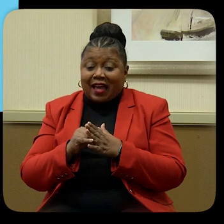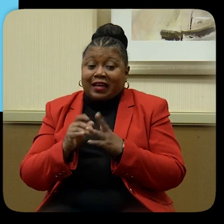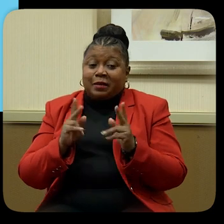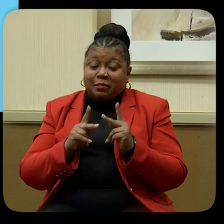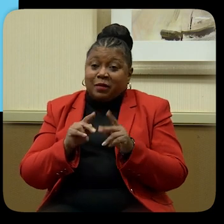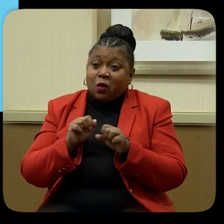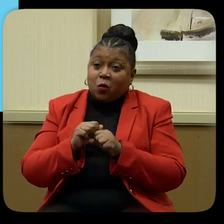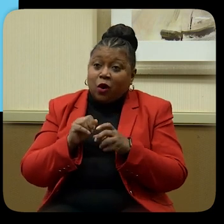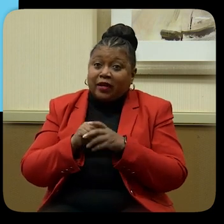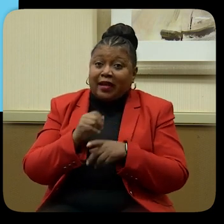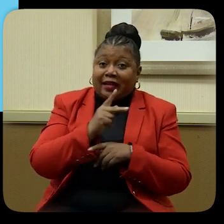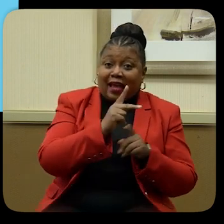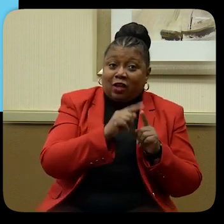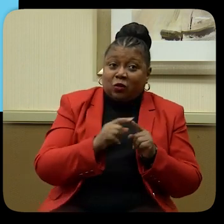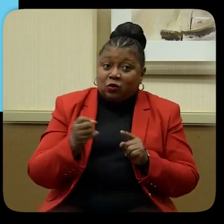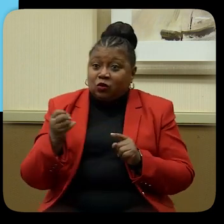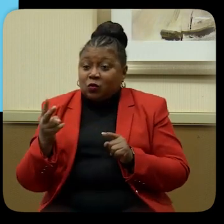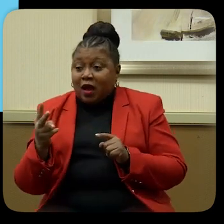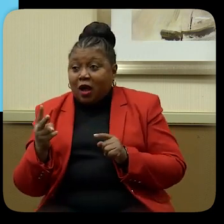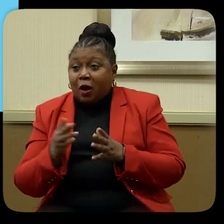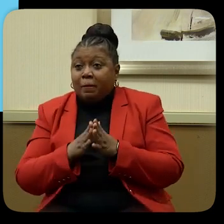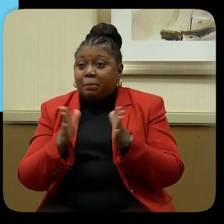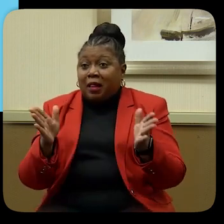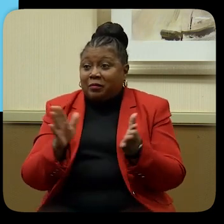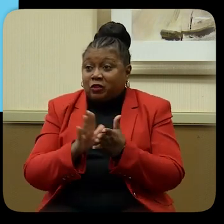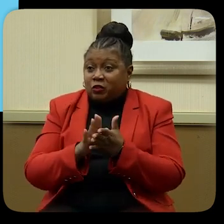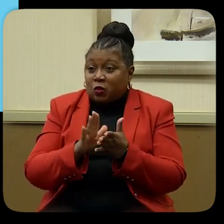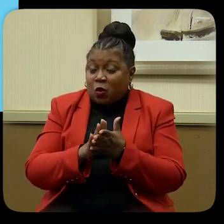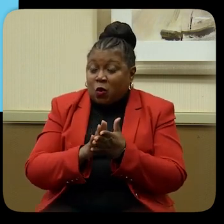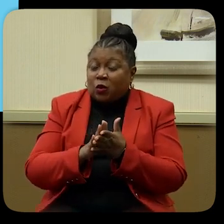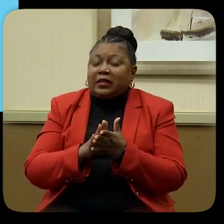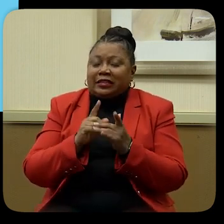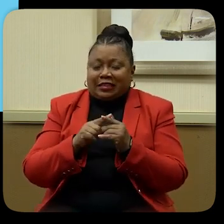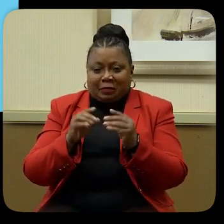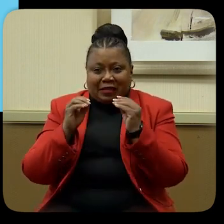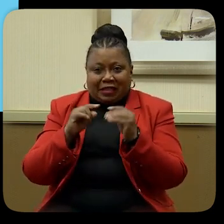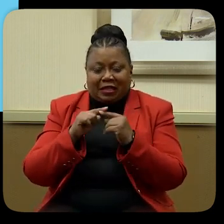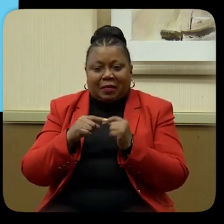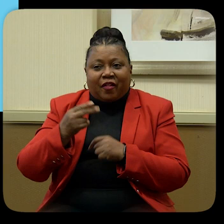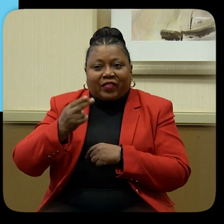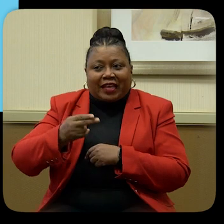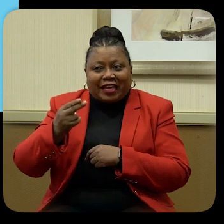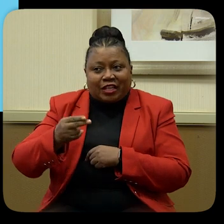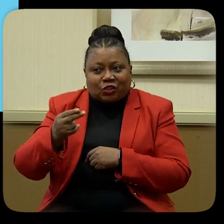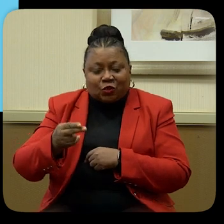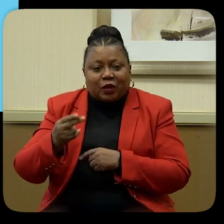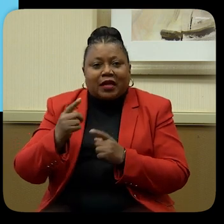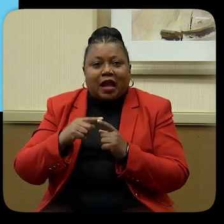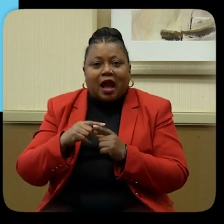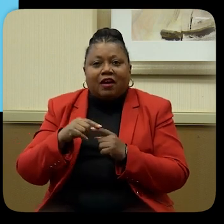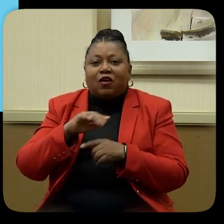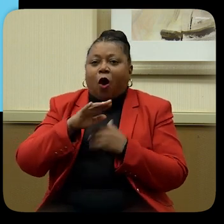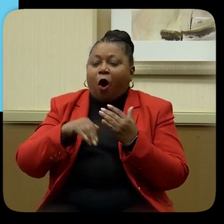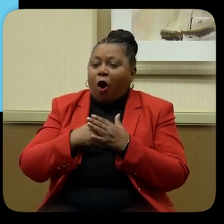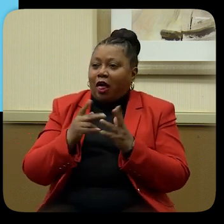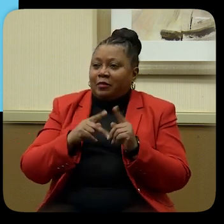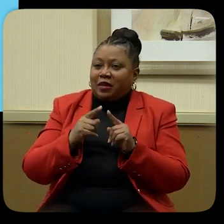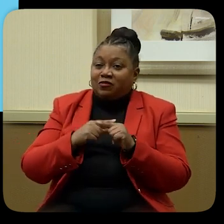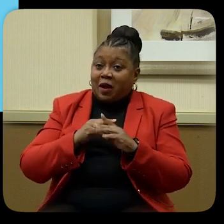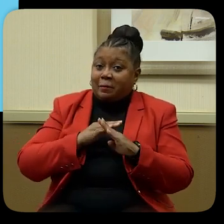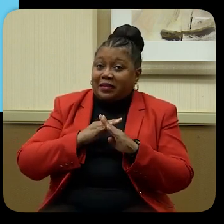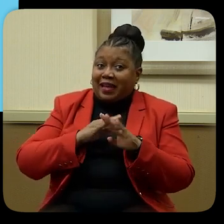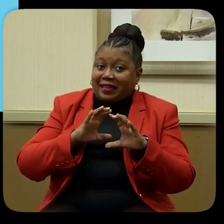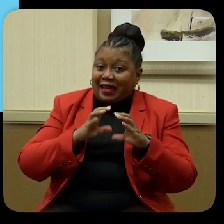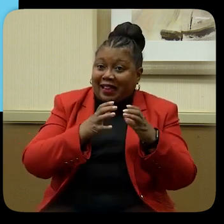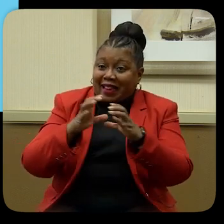folks working in K through 12 public schools should be teaching about the history of all people from